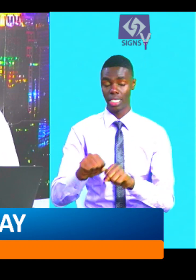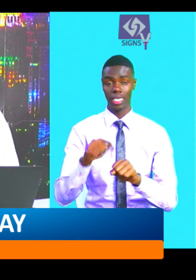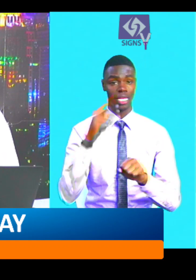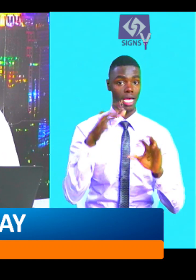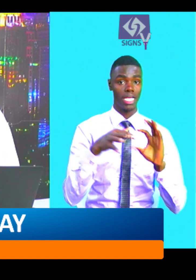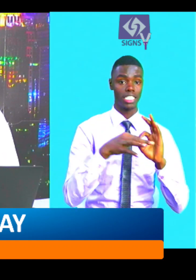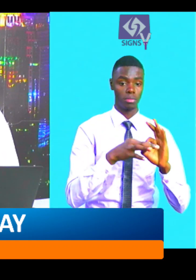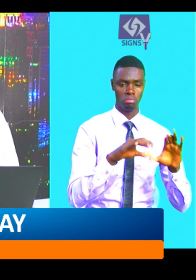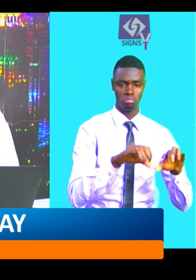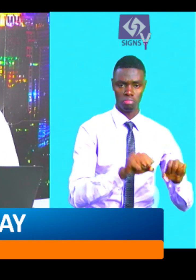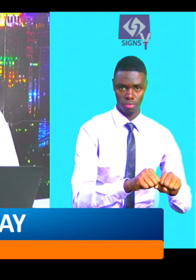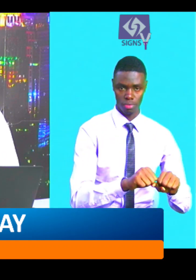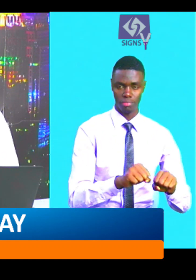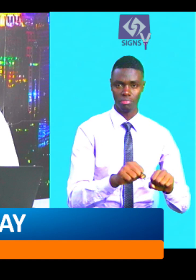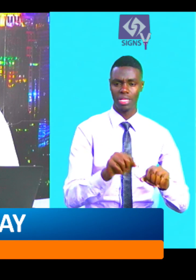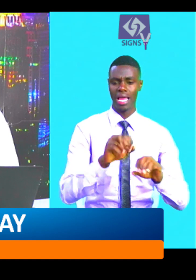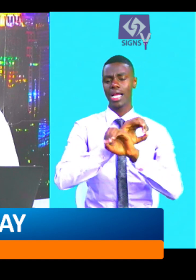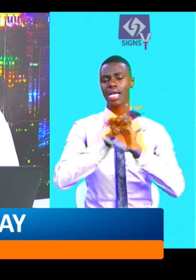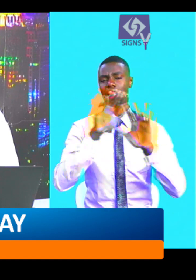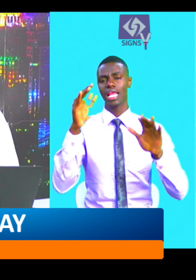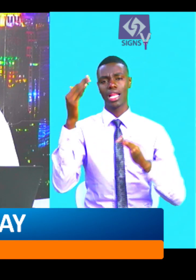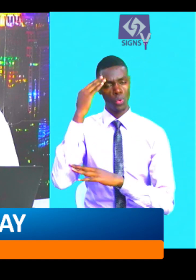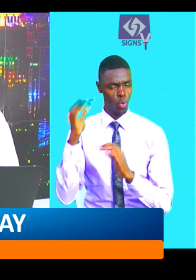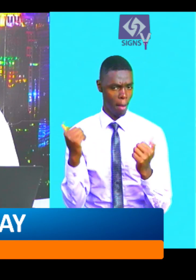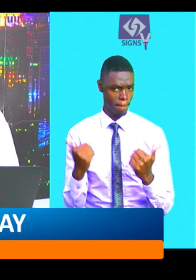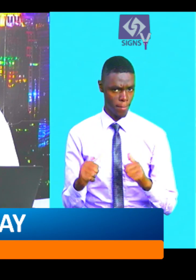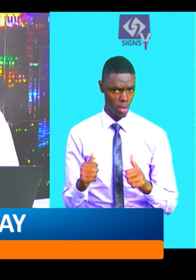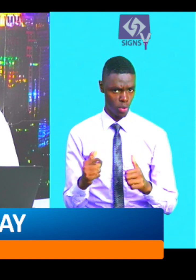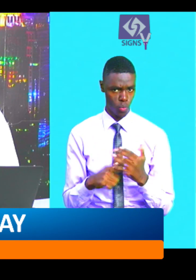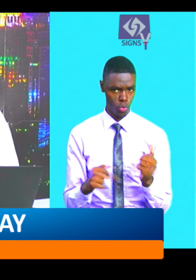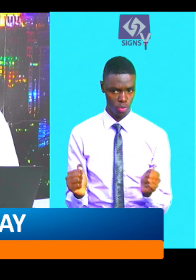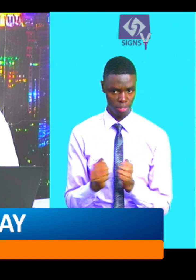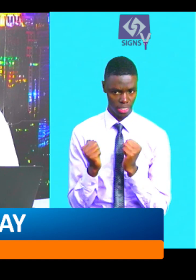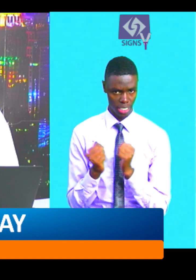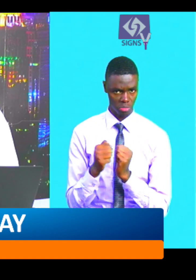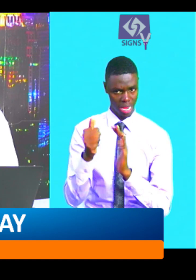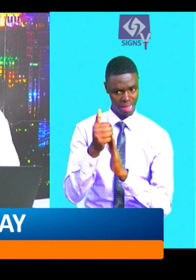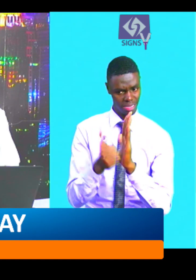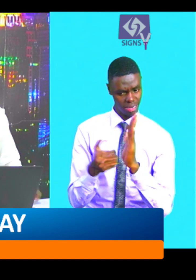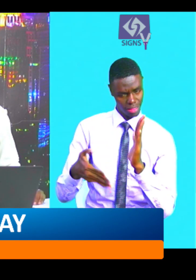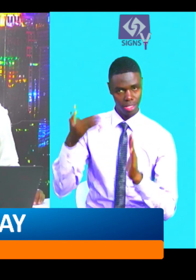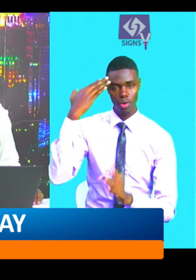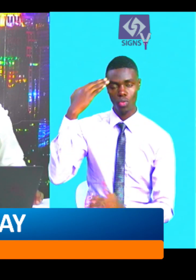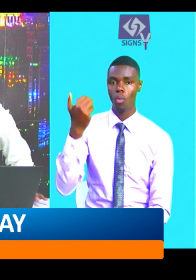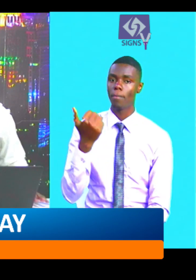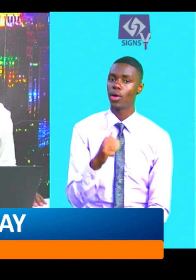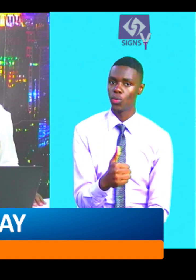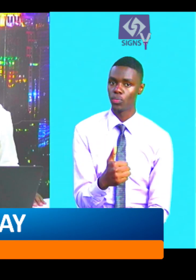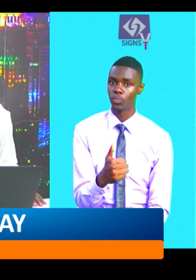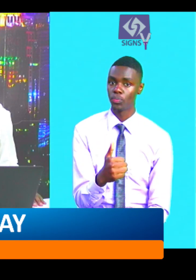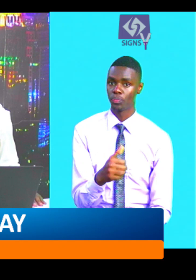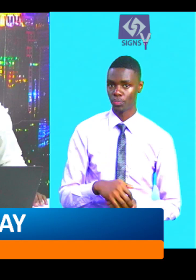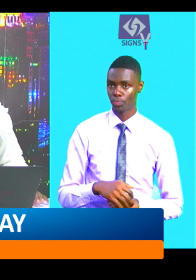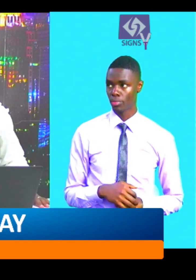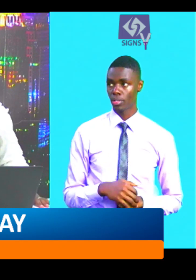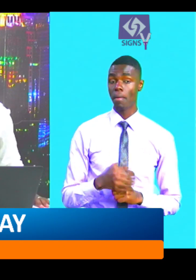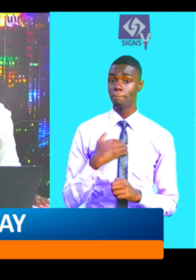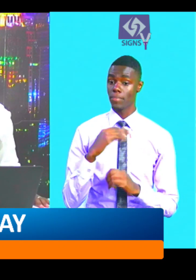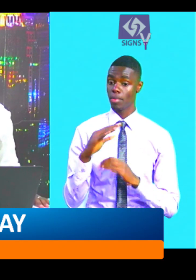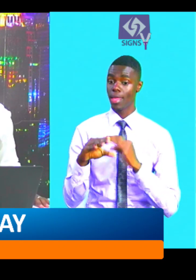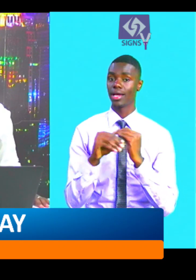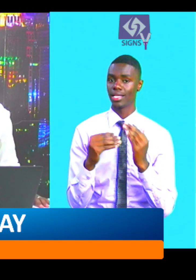I thought you could be to add on to it. But when you still look at the hard stances of Kenya Kwanza that they